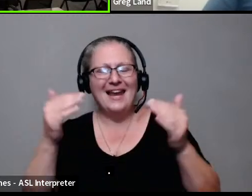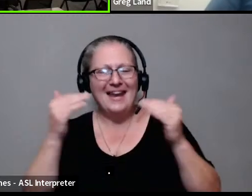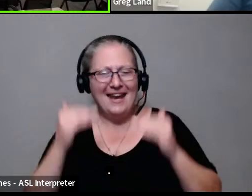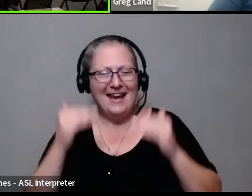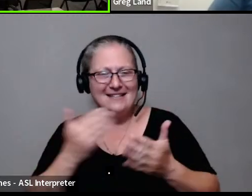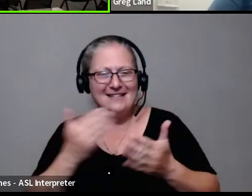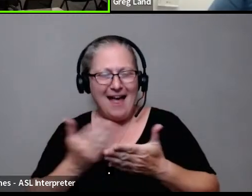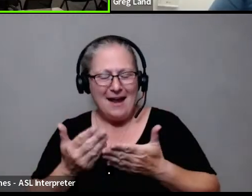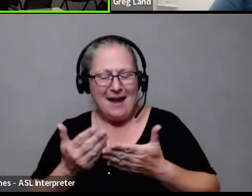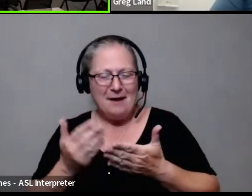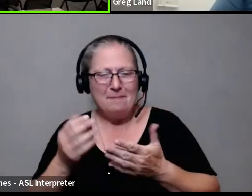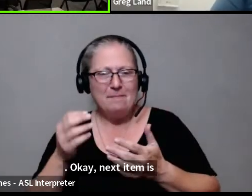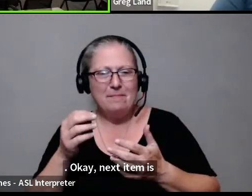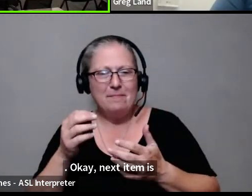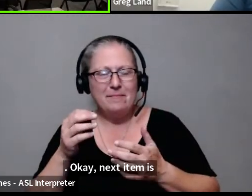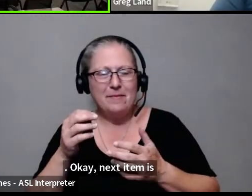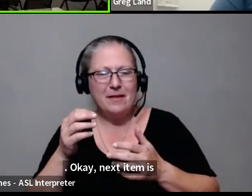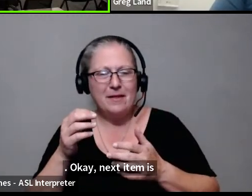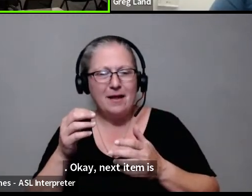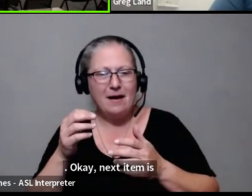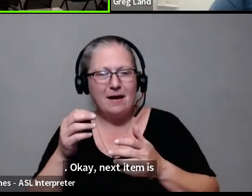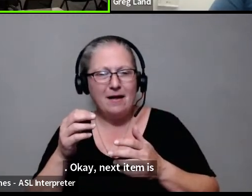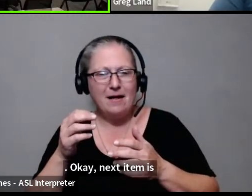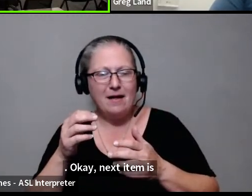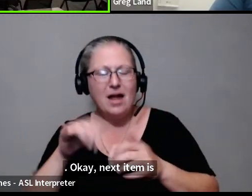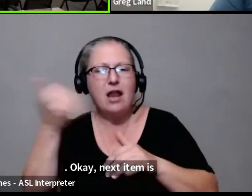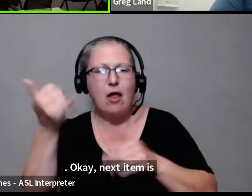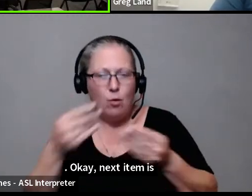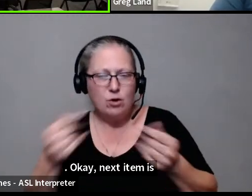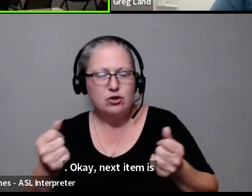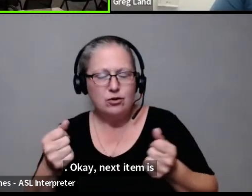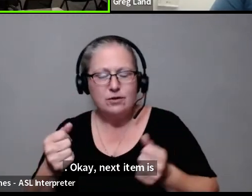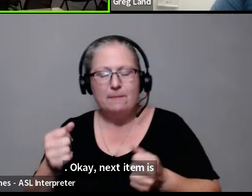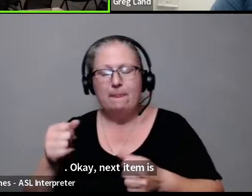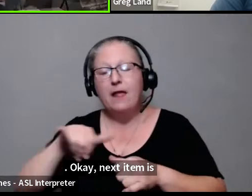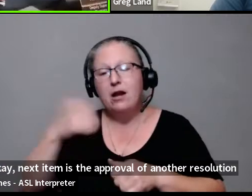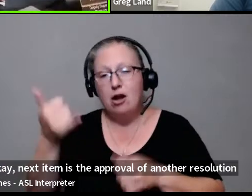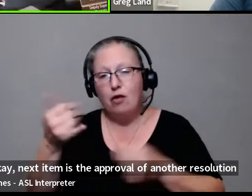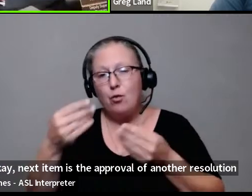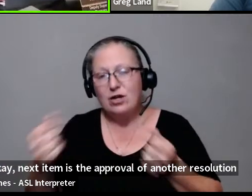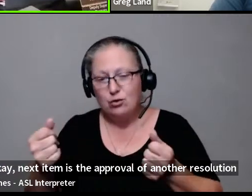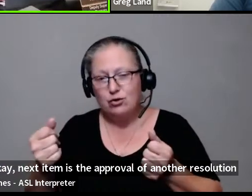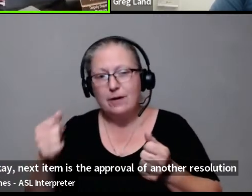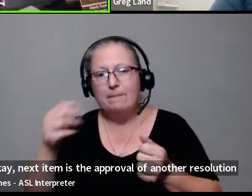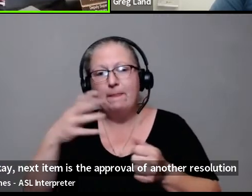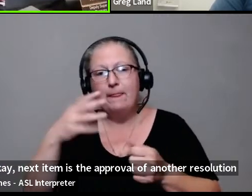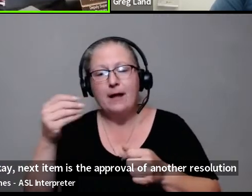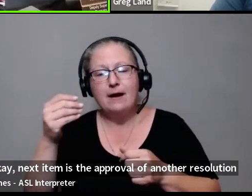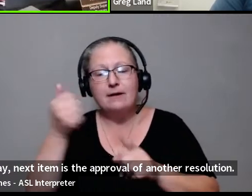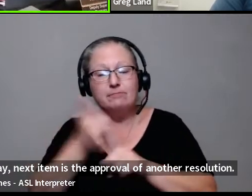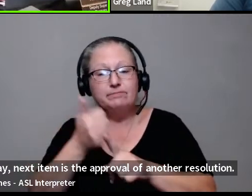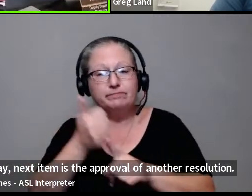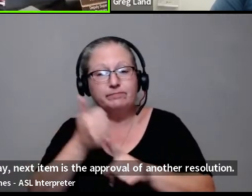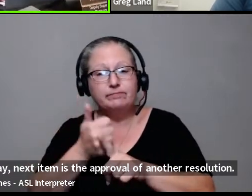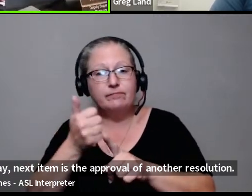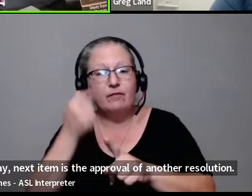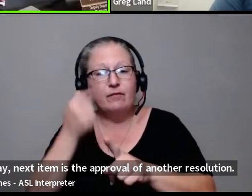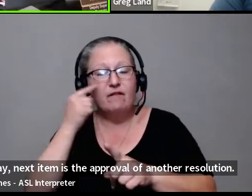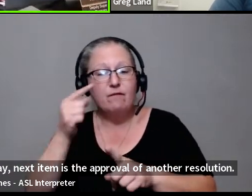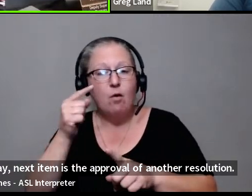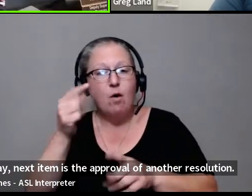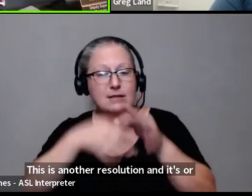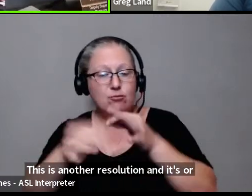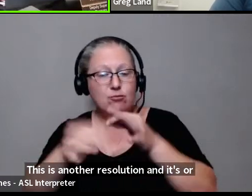item is the approval of another resolution. This is another resolution, and it's for